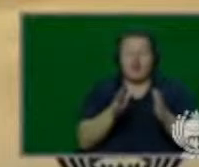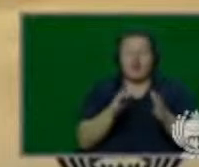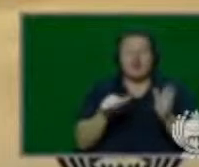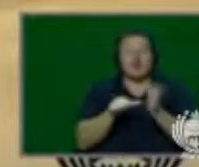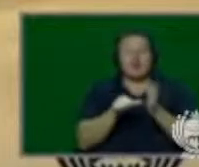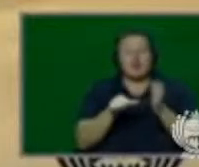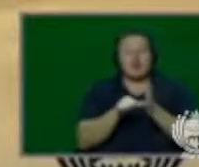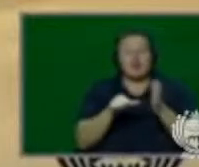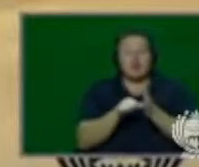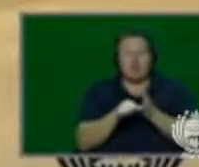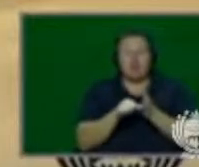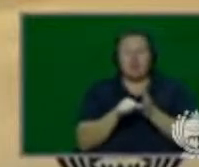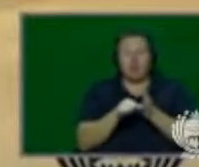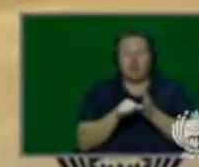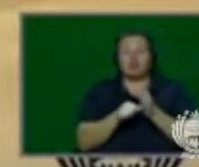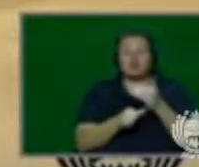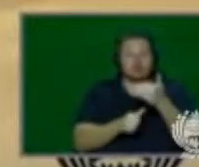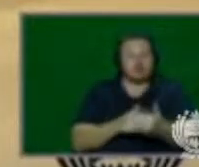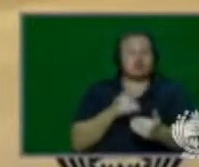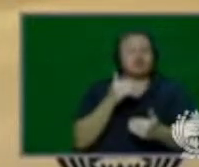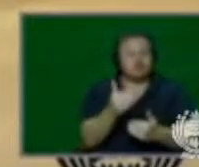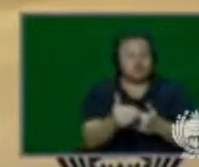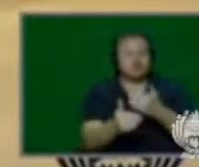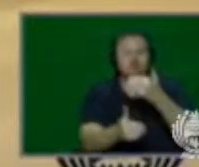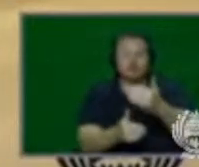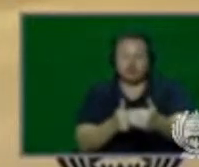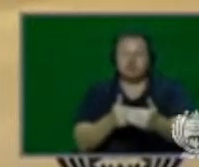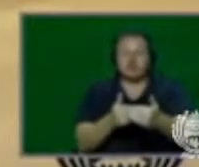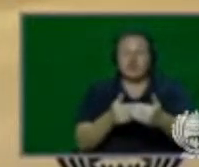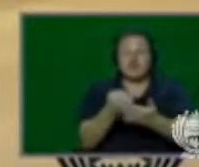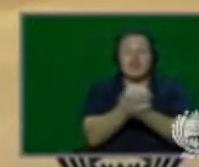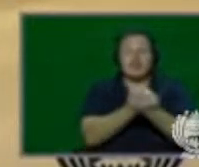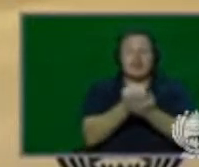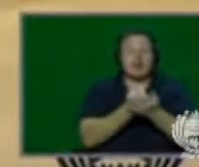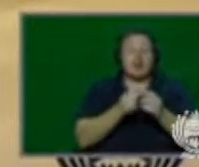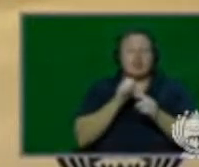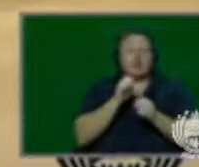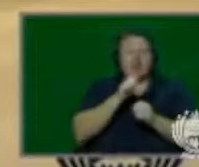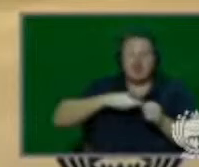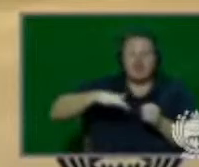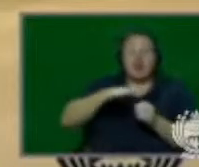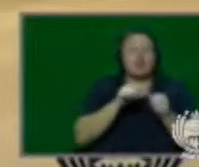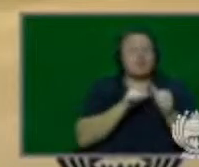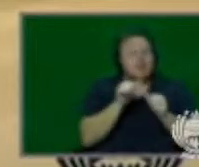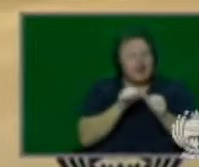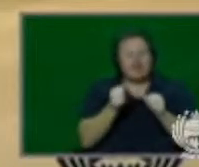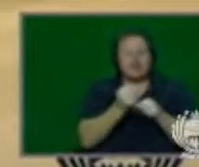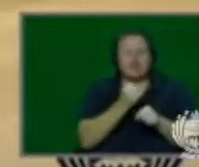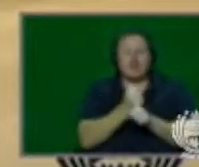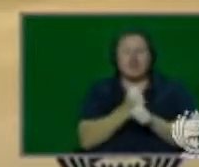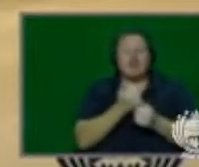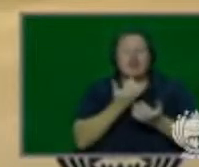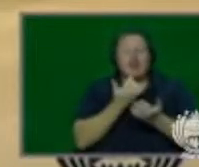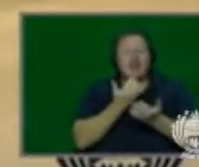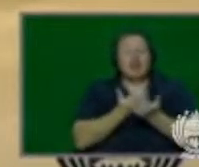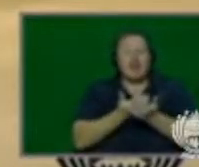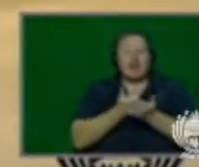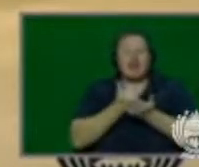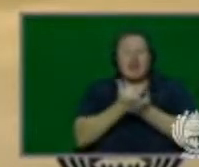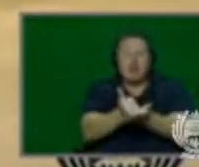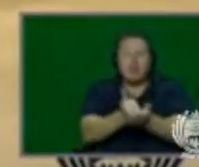to fostering a stable macroeconomic environment. That is a prerequisite for a higher level of growth.